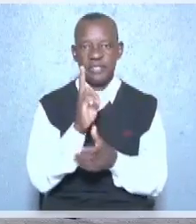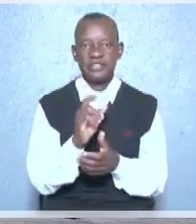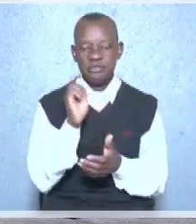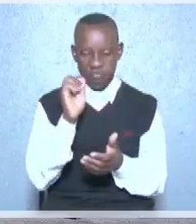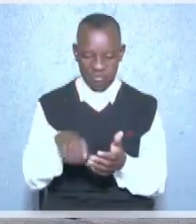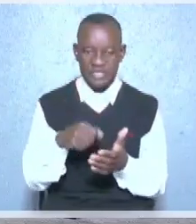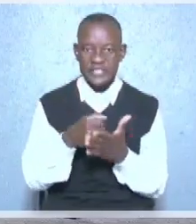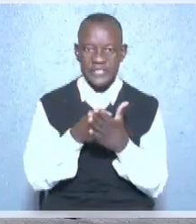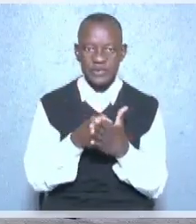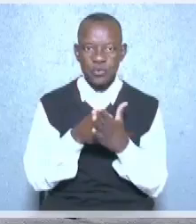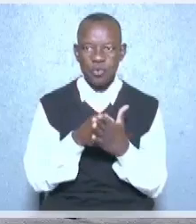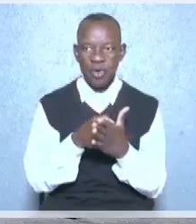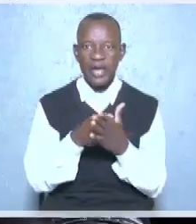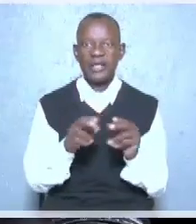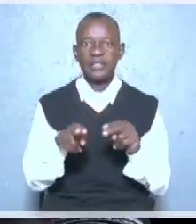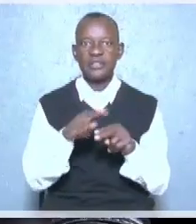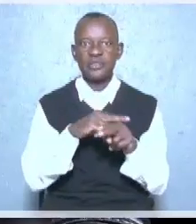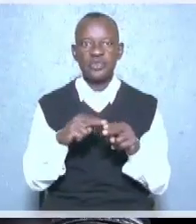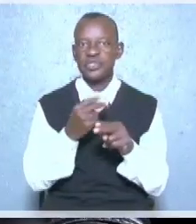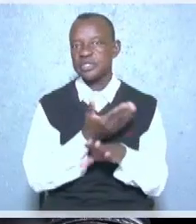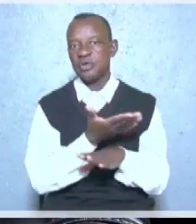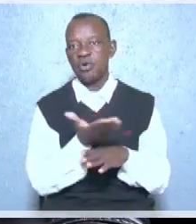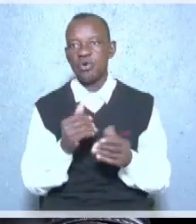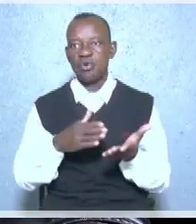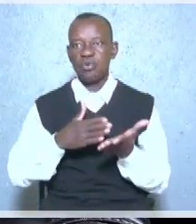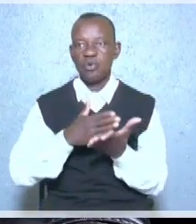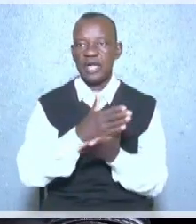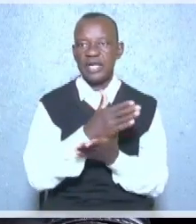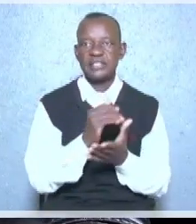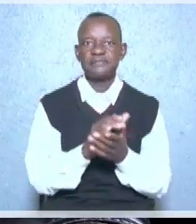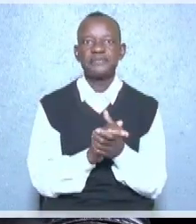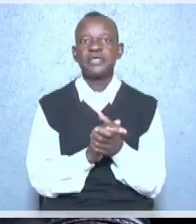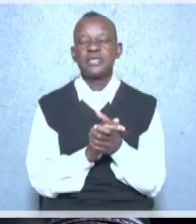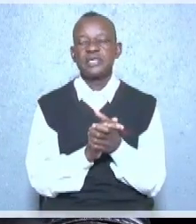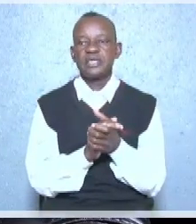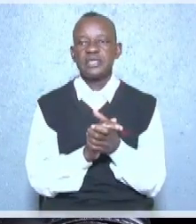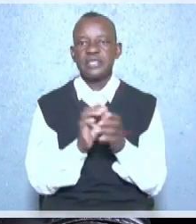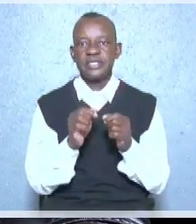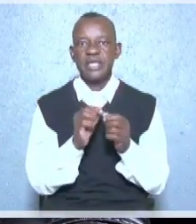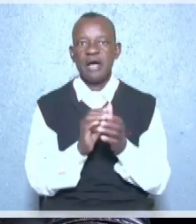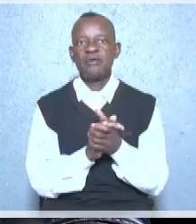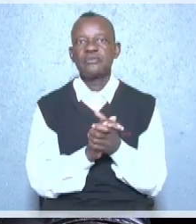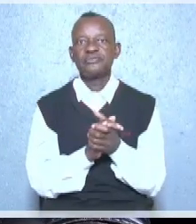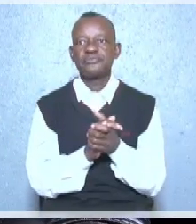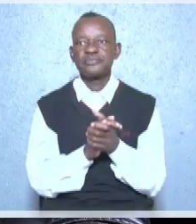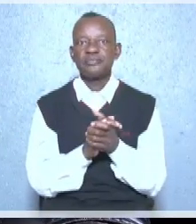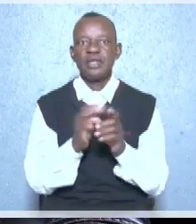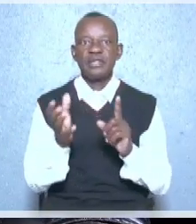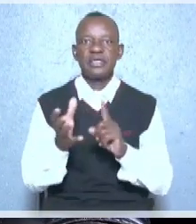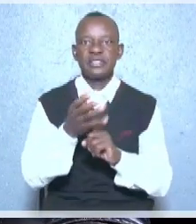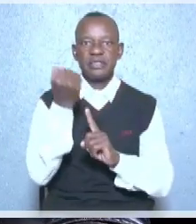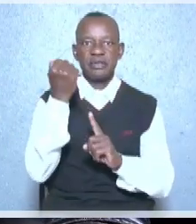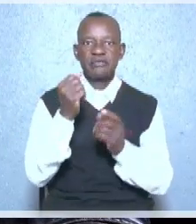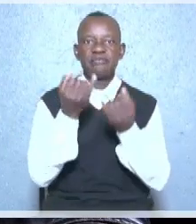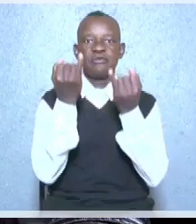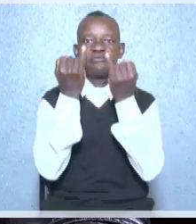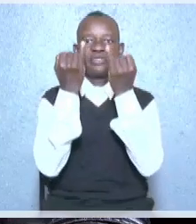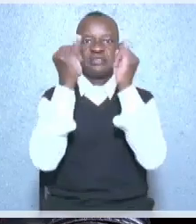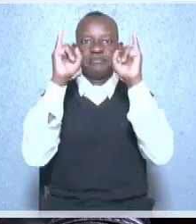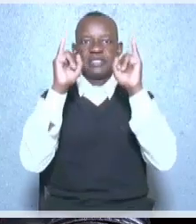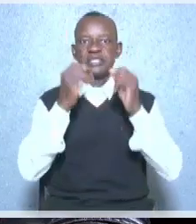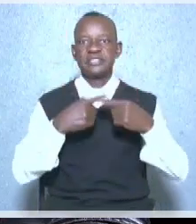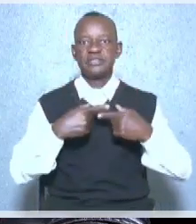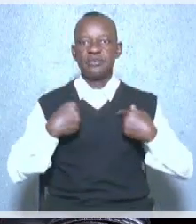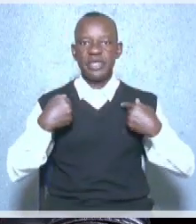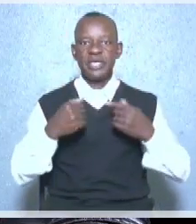around you. So the coming of independence, the freedom that we so much enjoying today, the peaceful nation